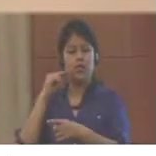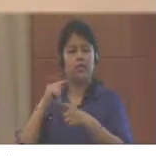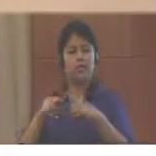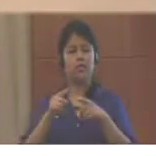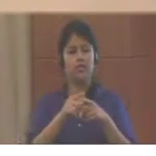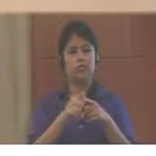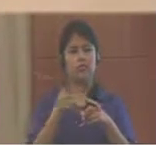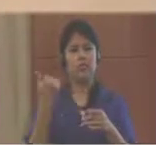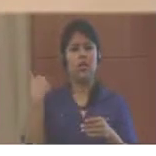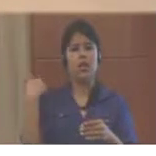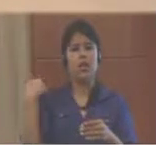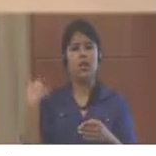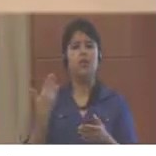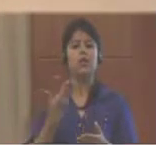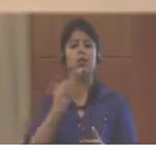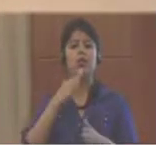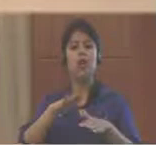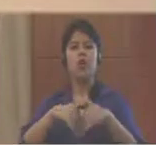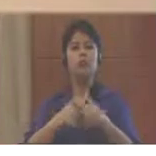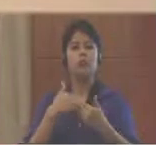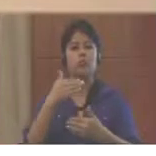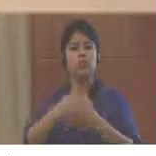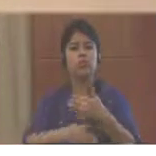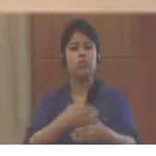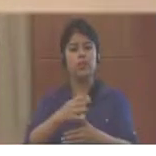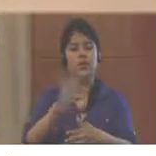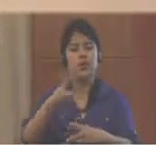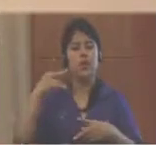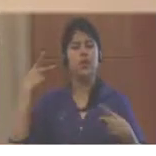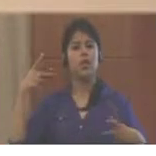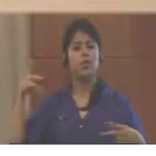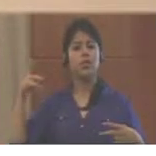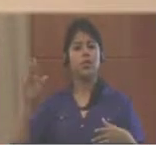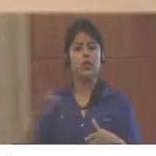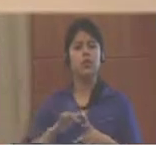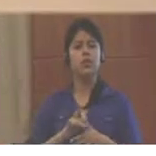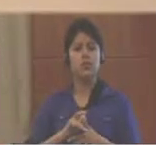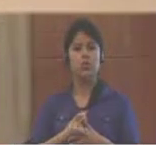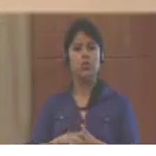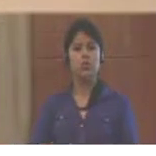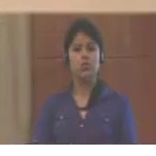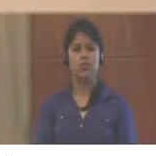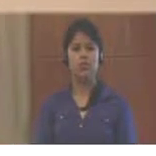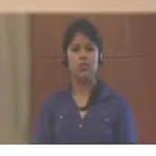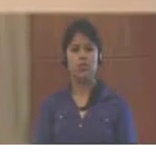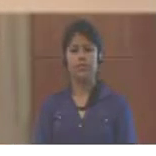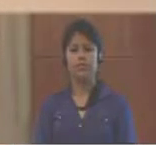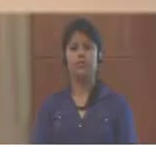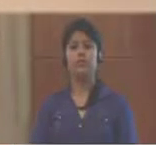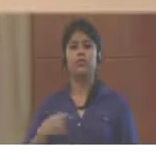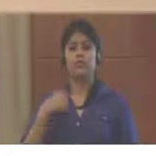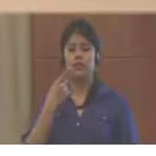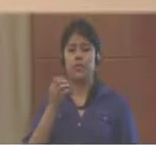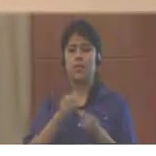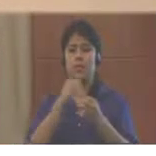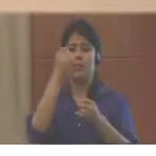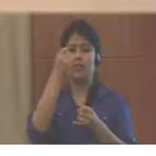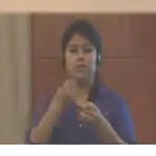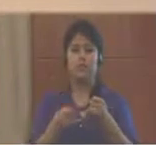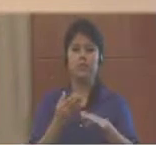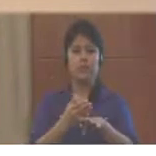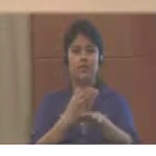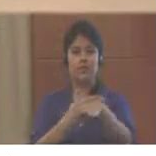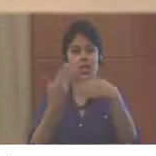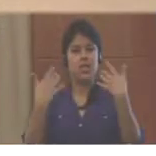to uh, audit as in a social way audit all these policies for risk management.